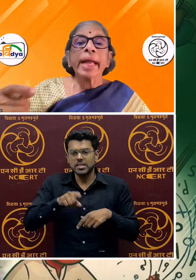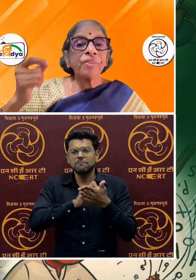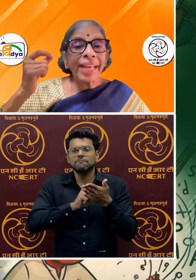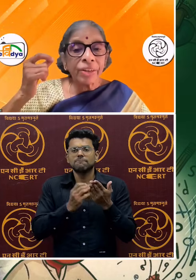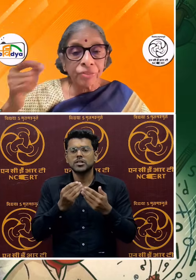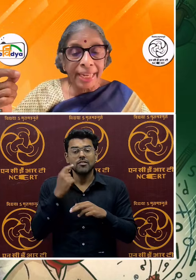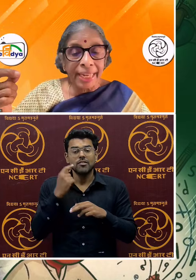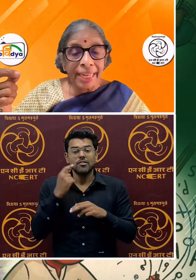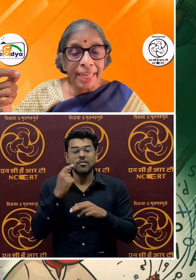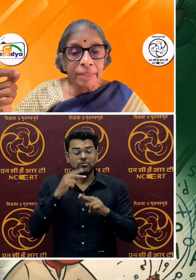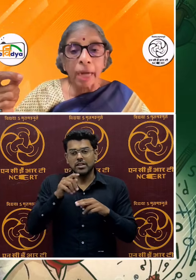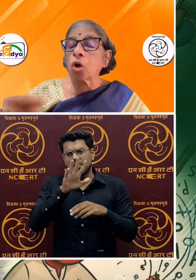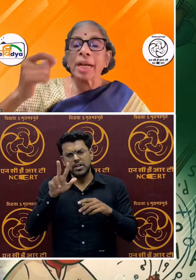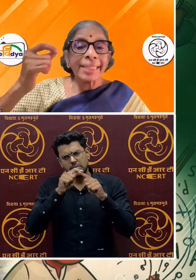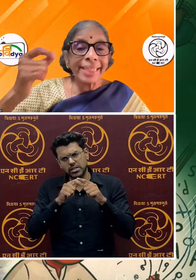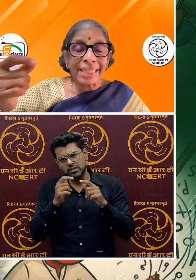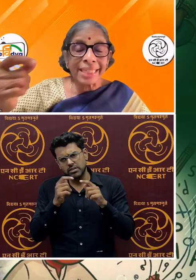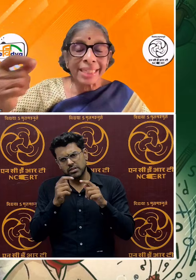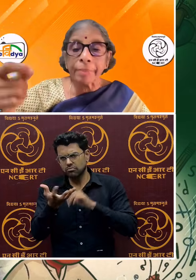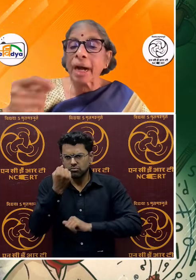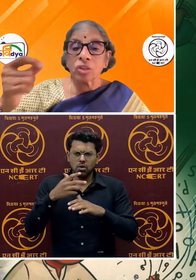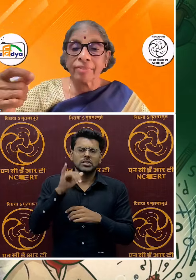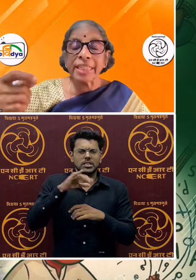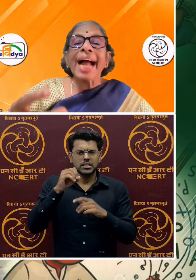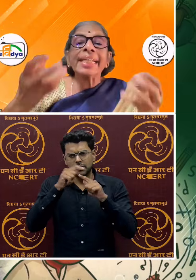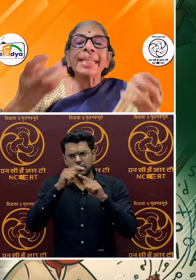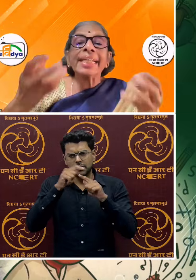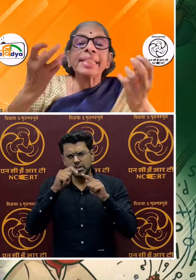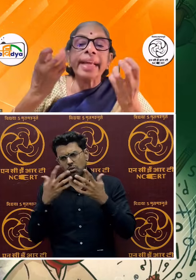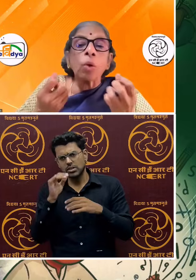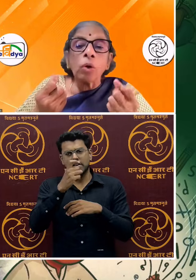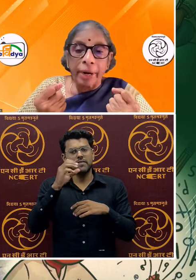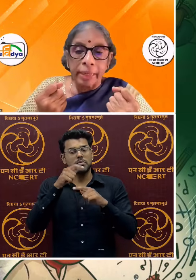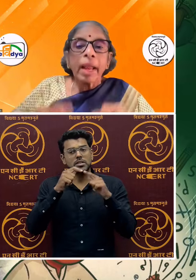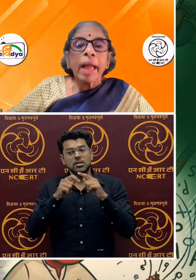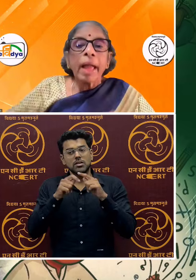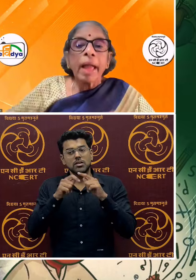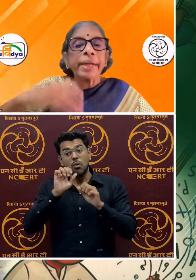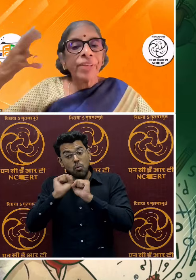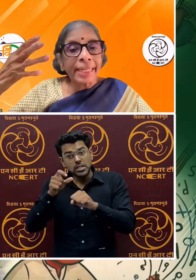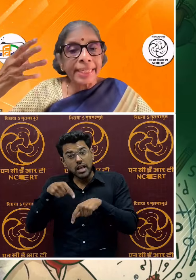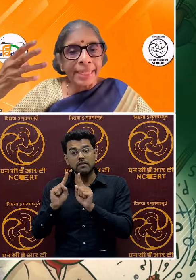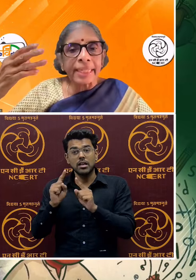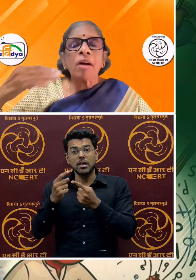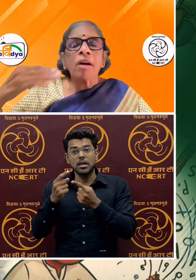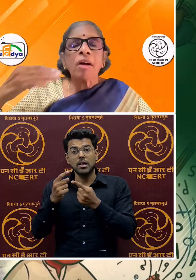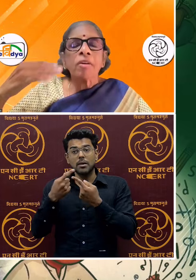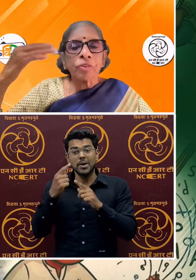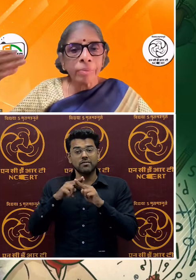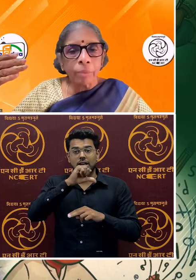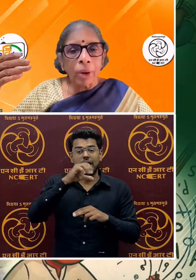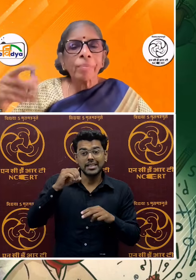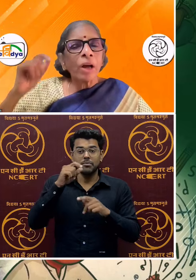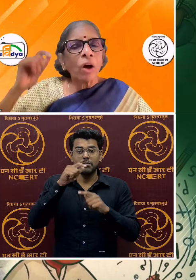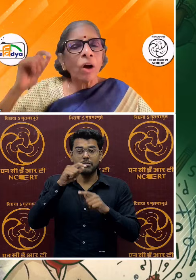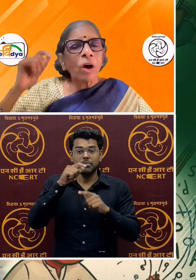can. If they get 58 marks or 60 marks or 70, it is their own product. But if they get 90